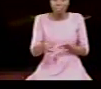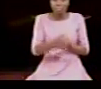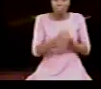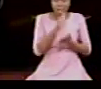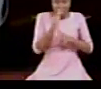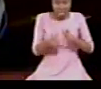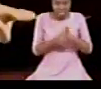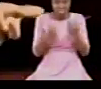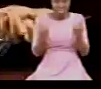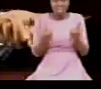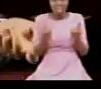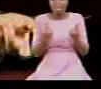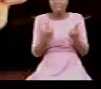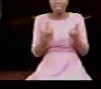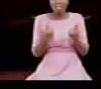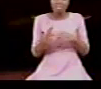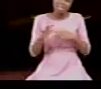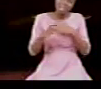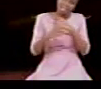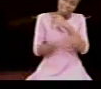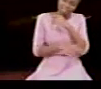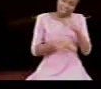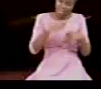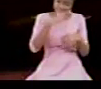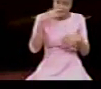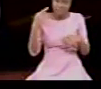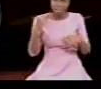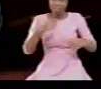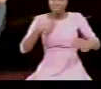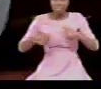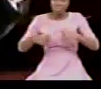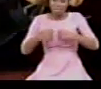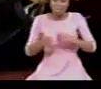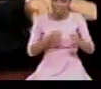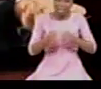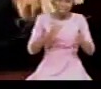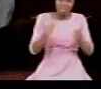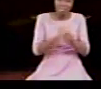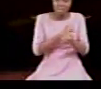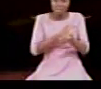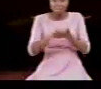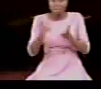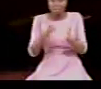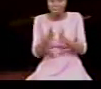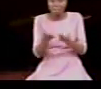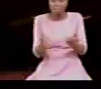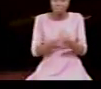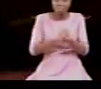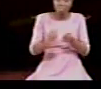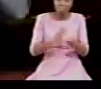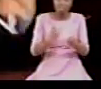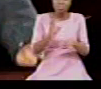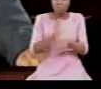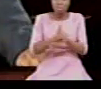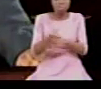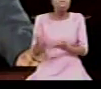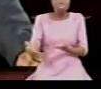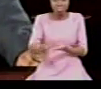sin, stealing and quarreling and fighting, destroying the Bible, destroying the church, you will reap